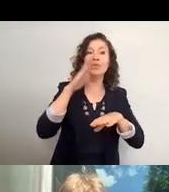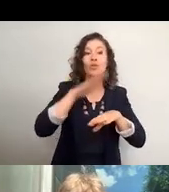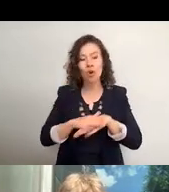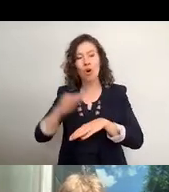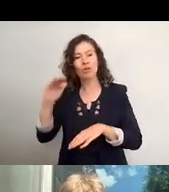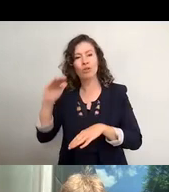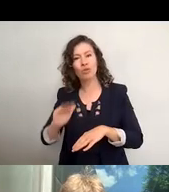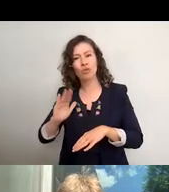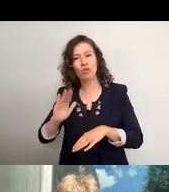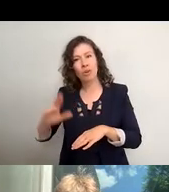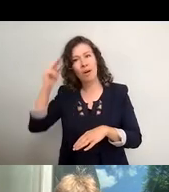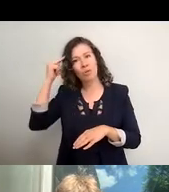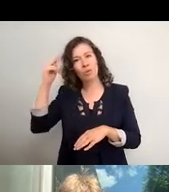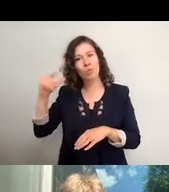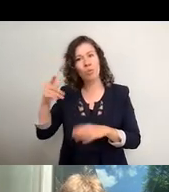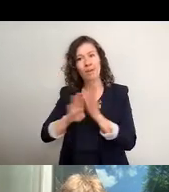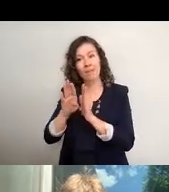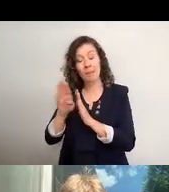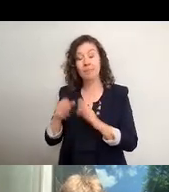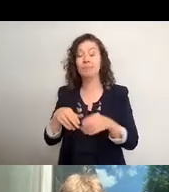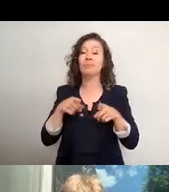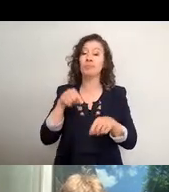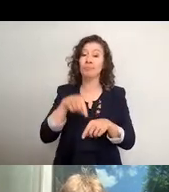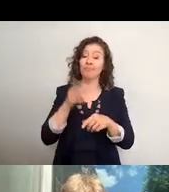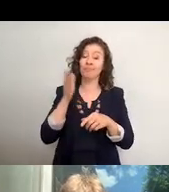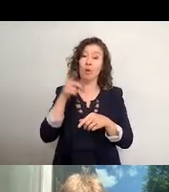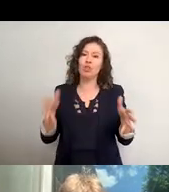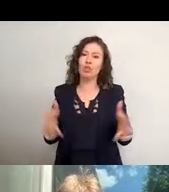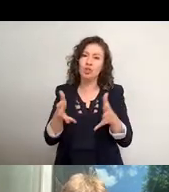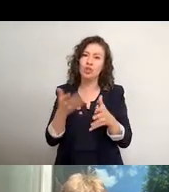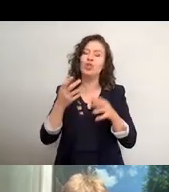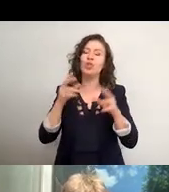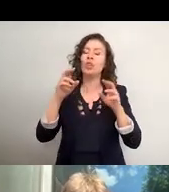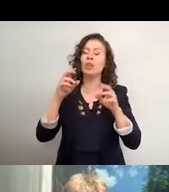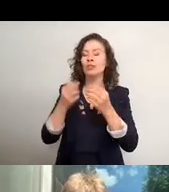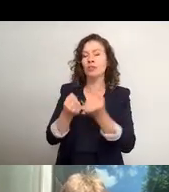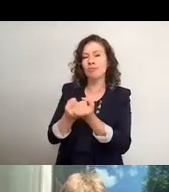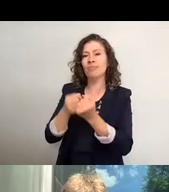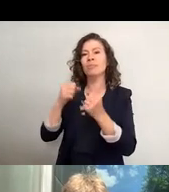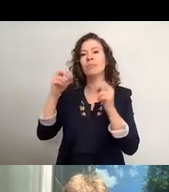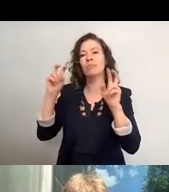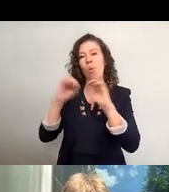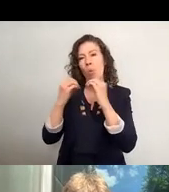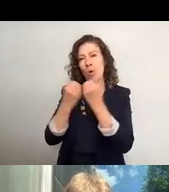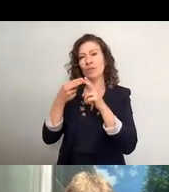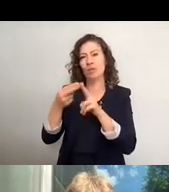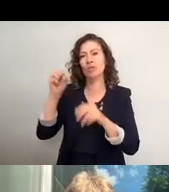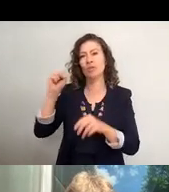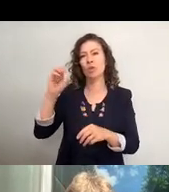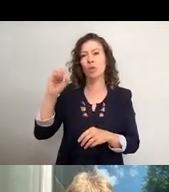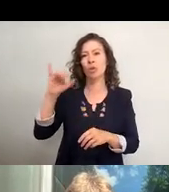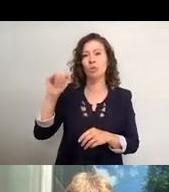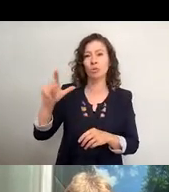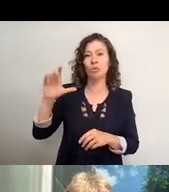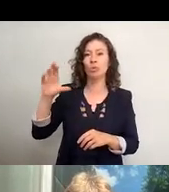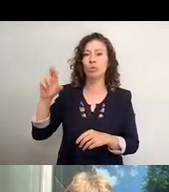Development. As part of this talk, she is encouraging support for social creatures. So without further ado, here's Dr. Brito.